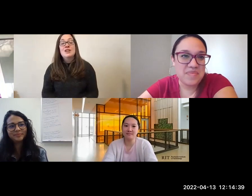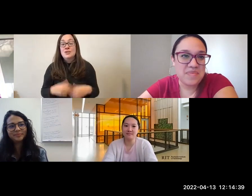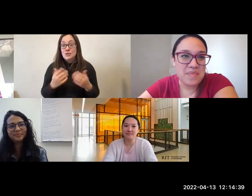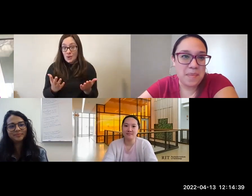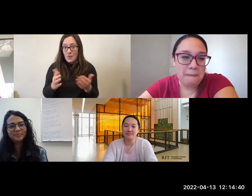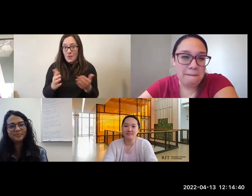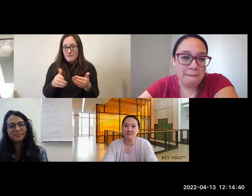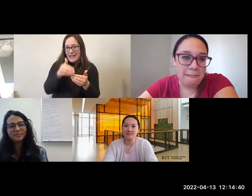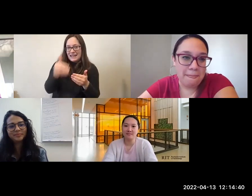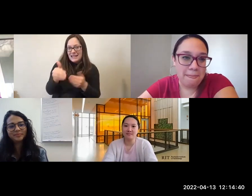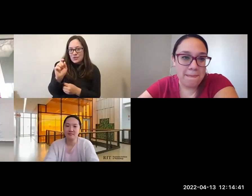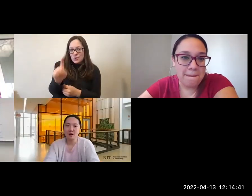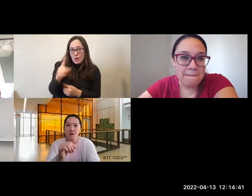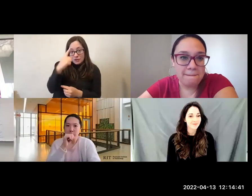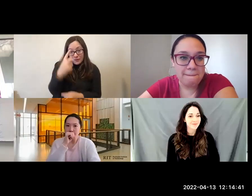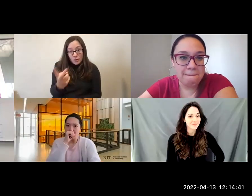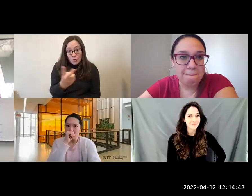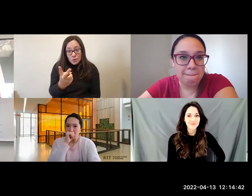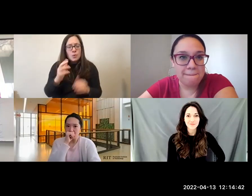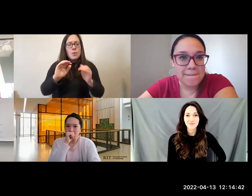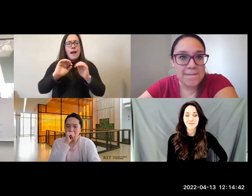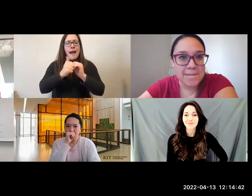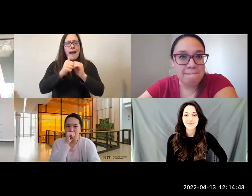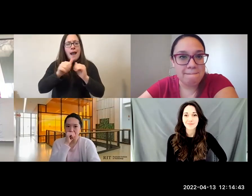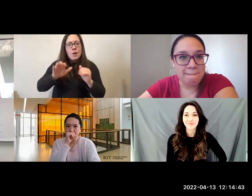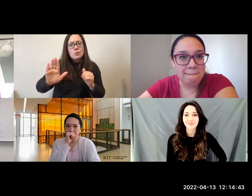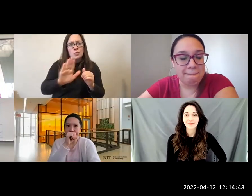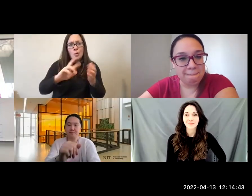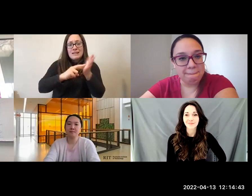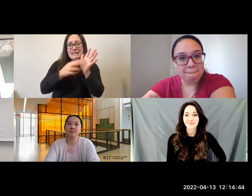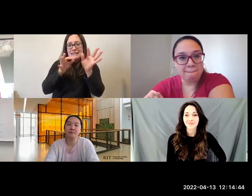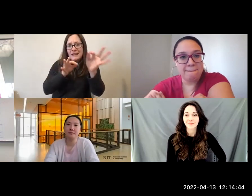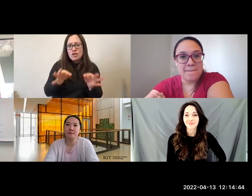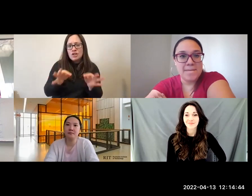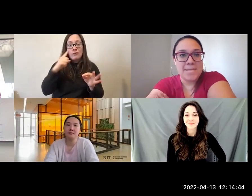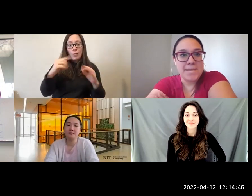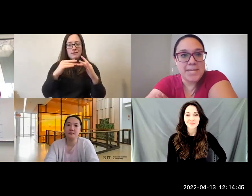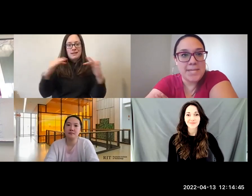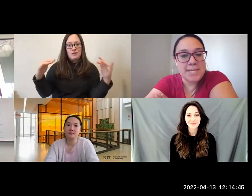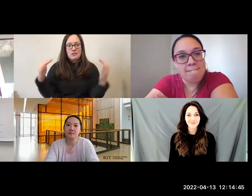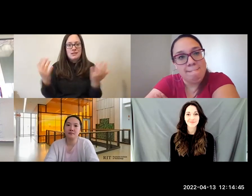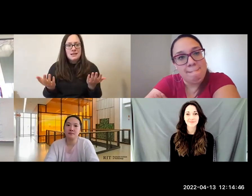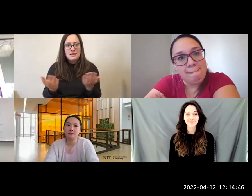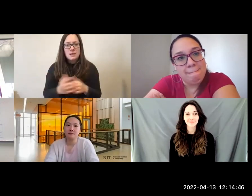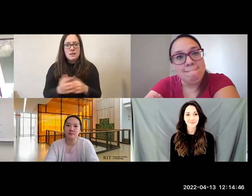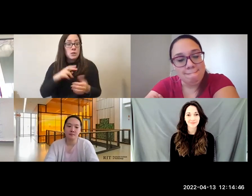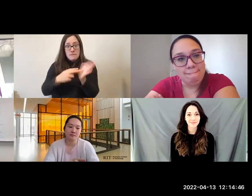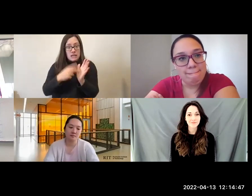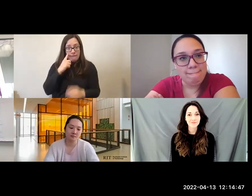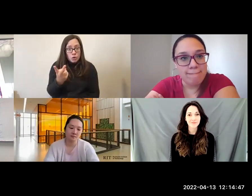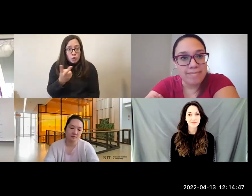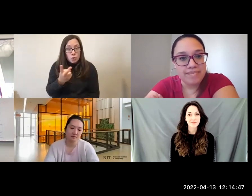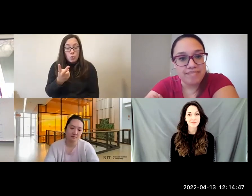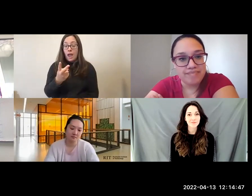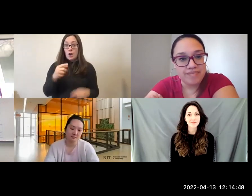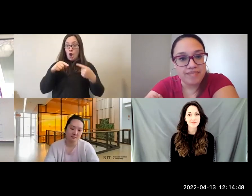is, how do you define diversity? And if that definition has changed or